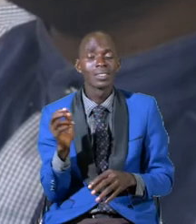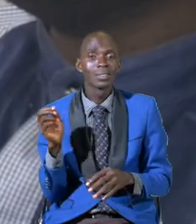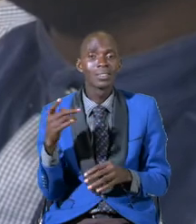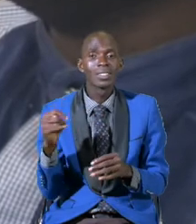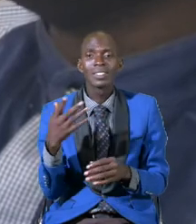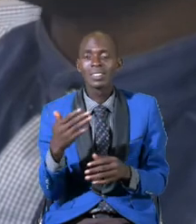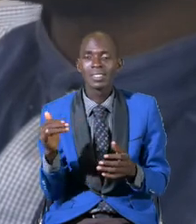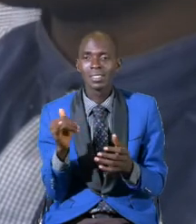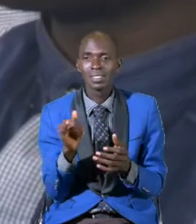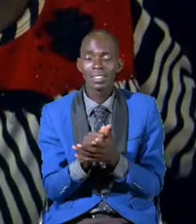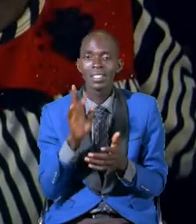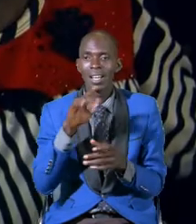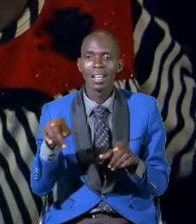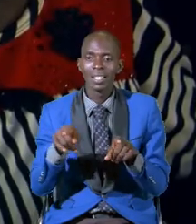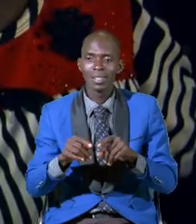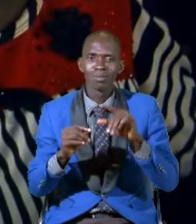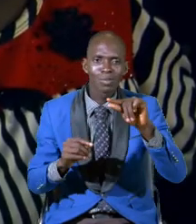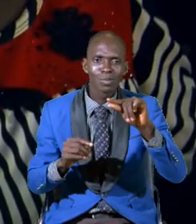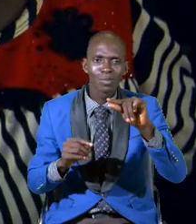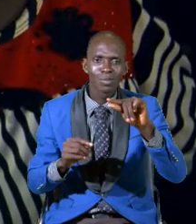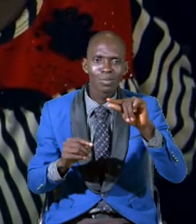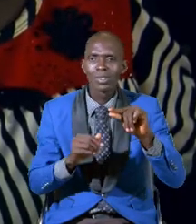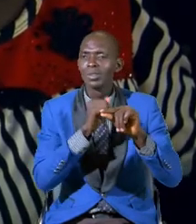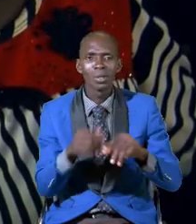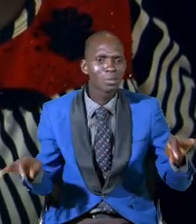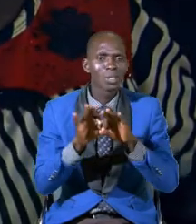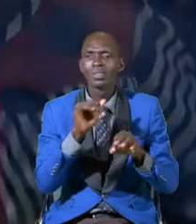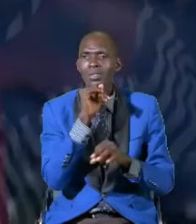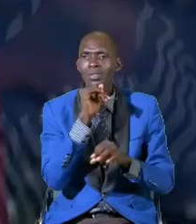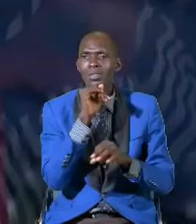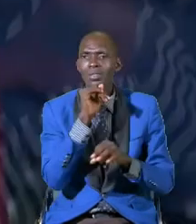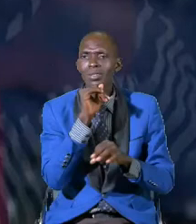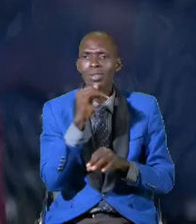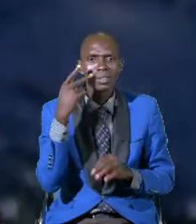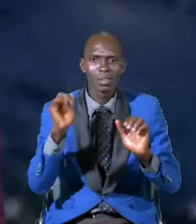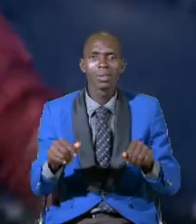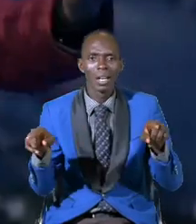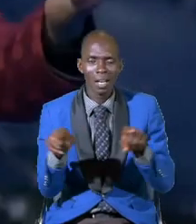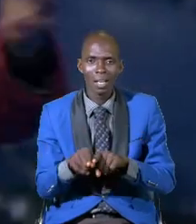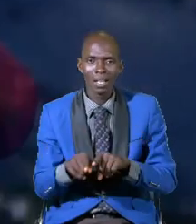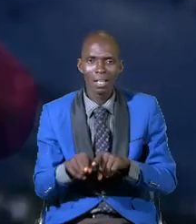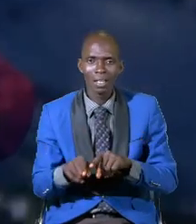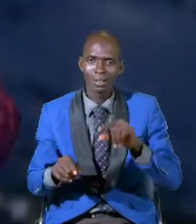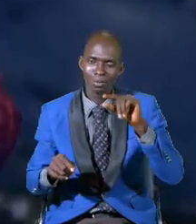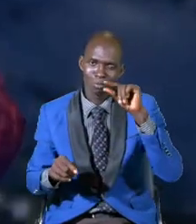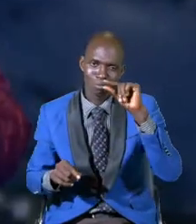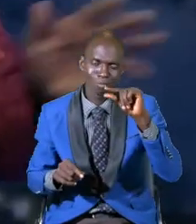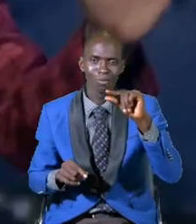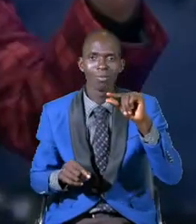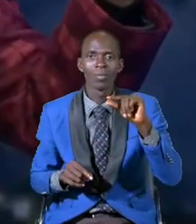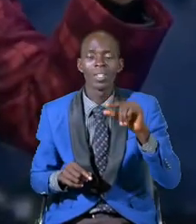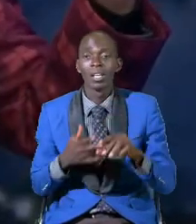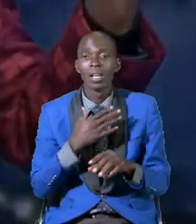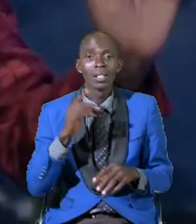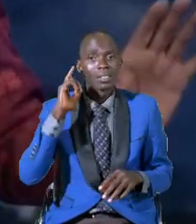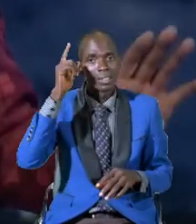negligible, as insignificant, as almost invisible as mosquitoes. And then later, they